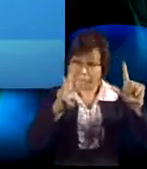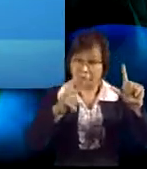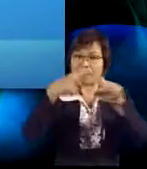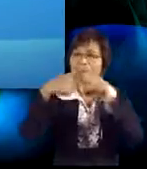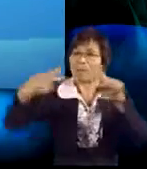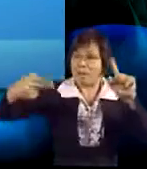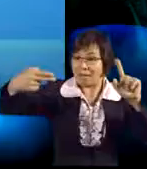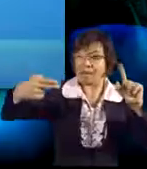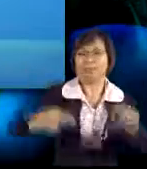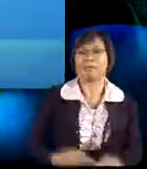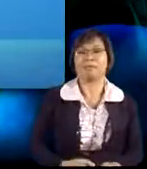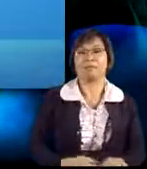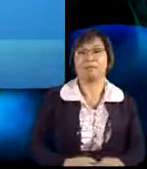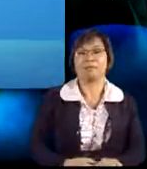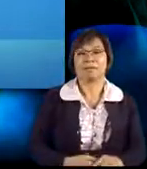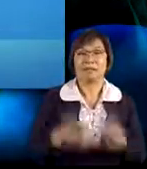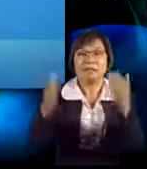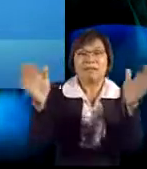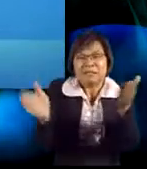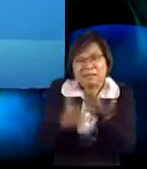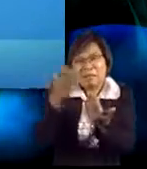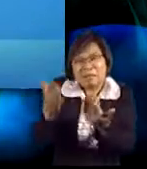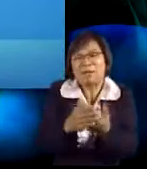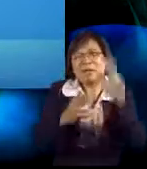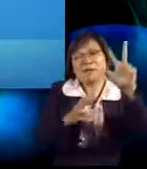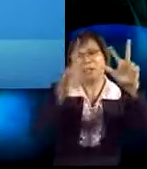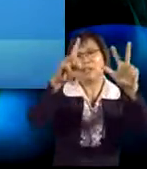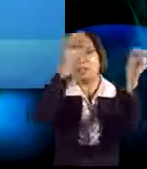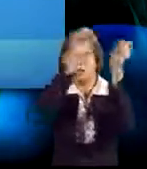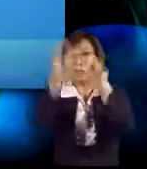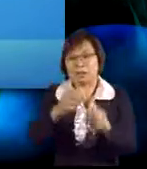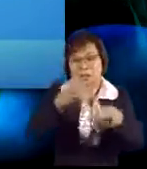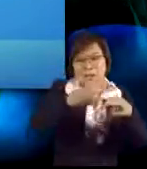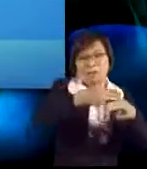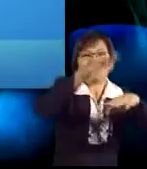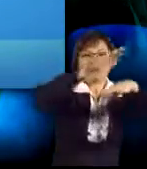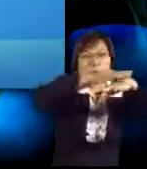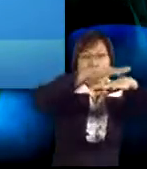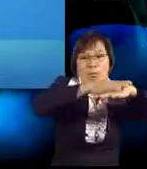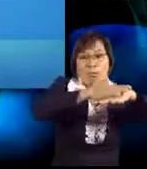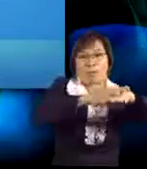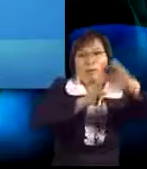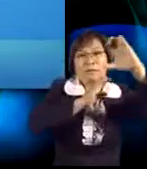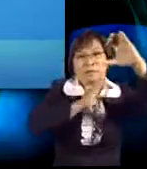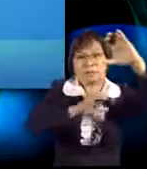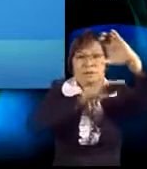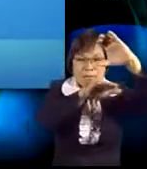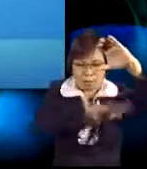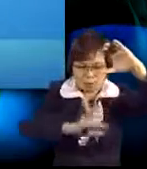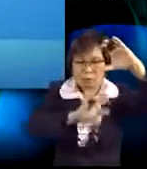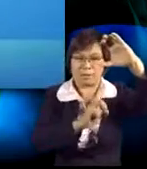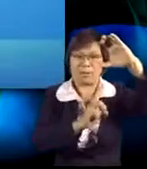by height. Simplify the three-dimensional shape. Name the top cube as C and the bottom cube as